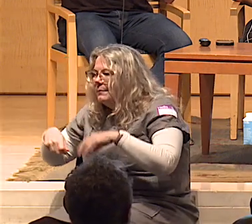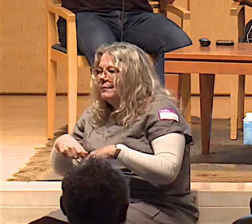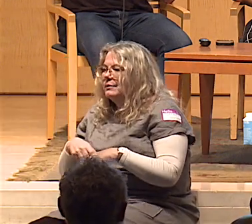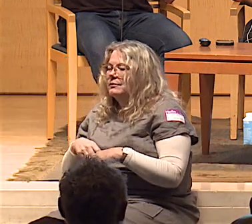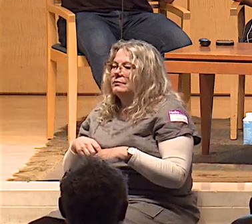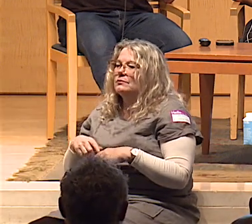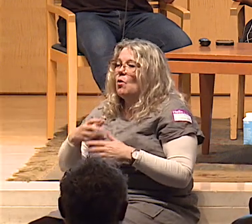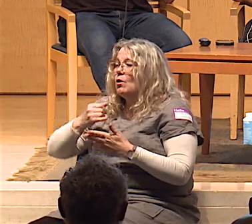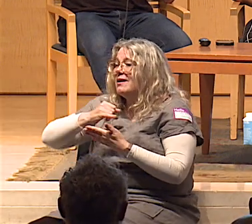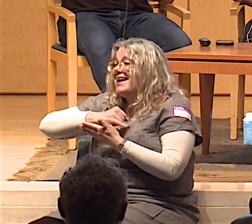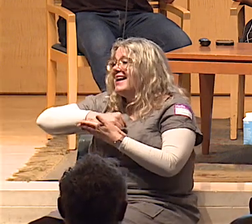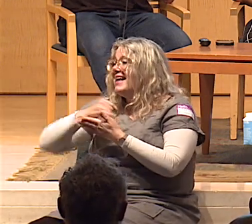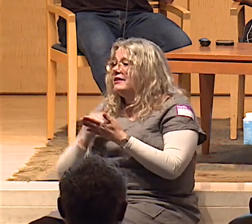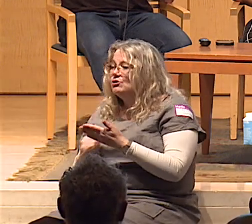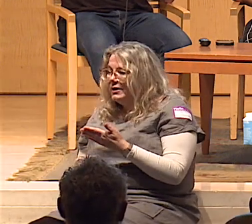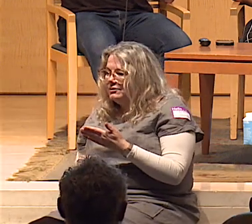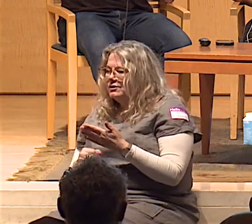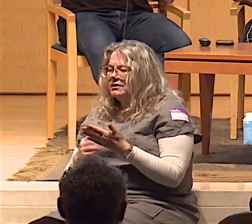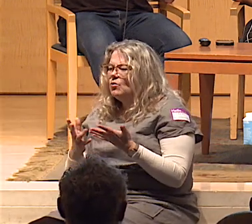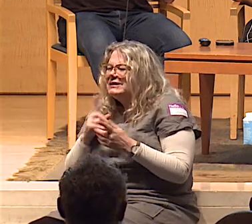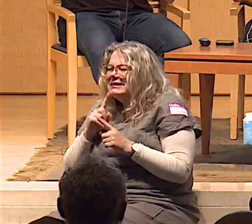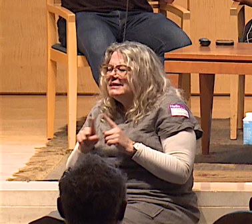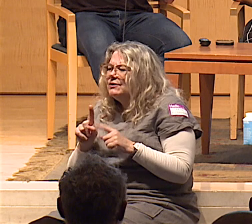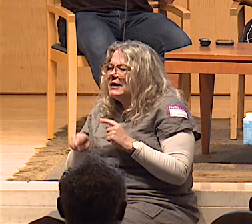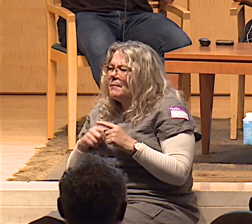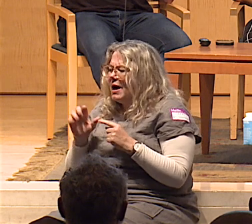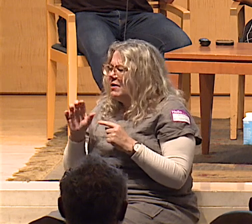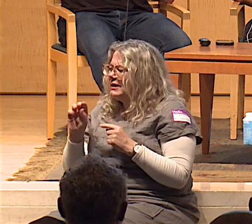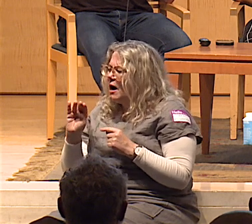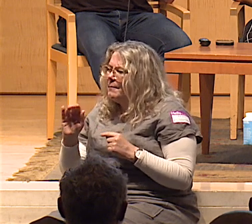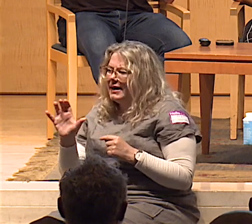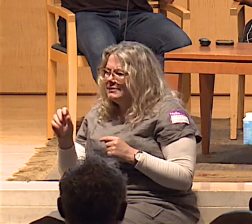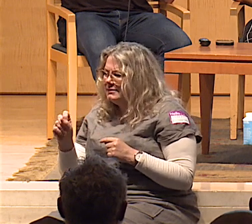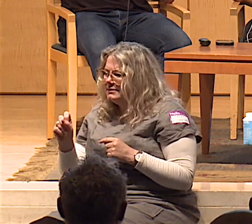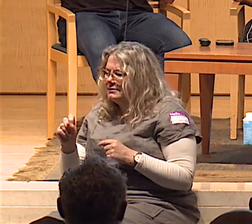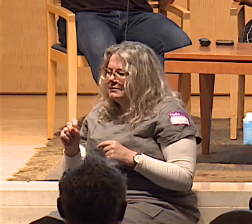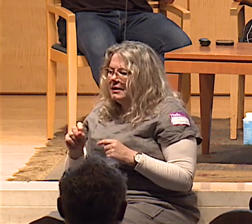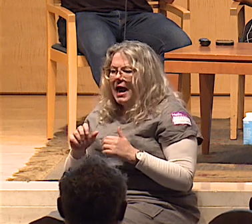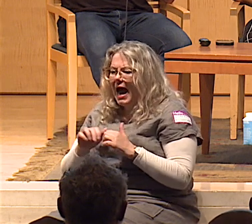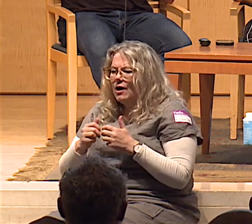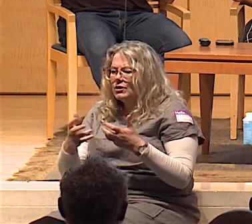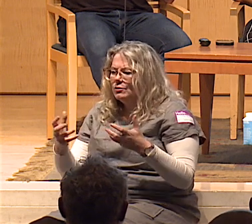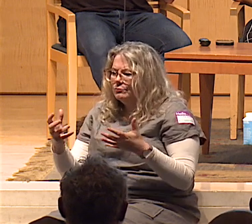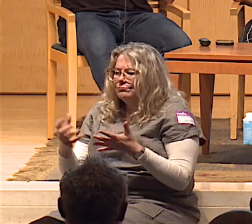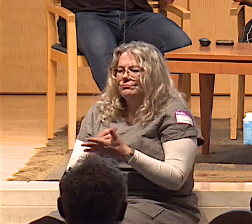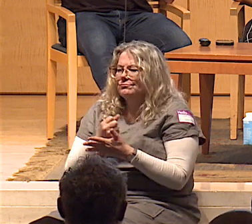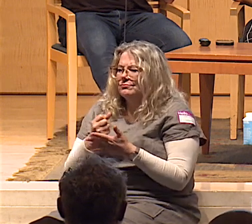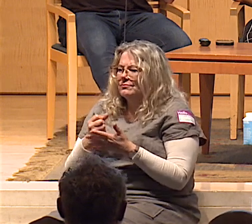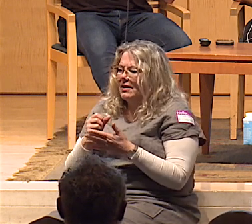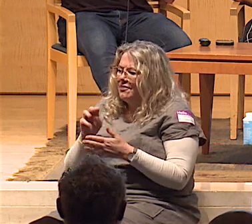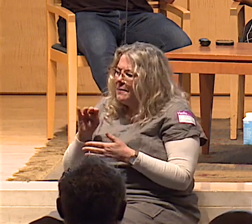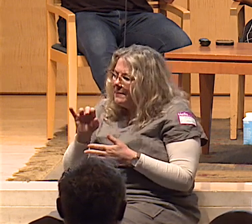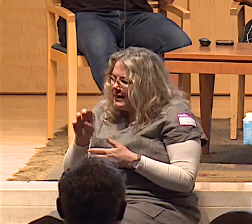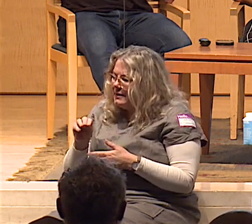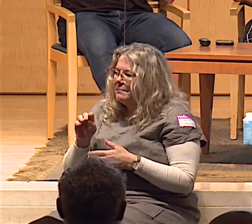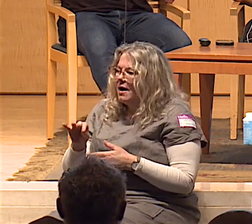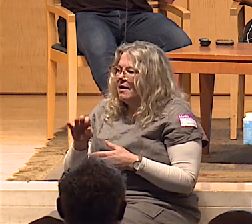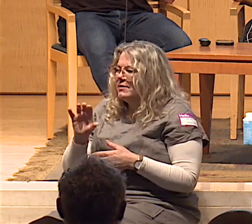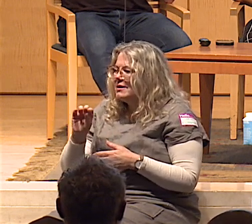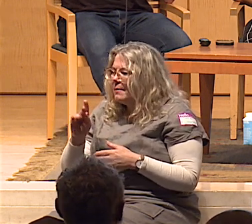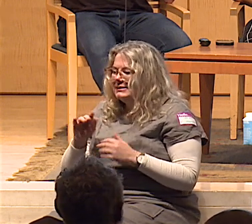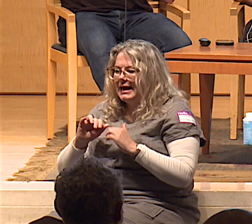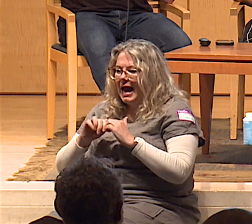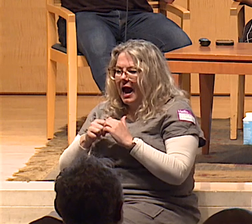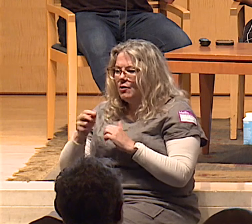single illustrations, right? So, do you all think about how you engage comics as a medium, like how you pace things, how sort